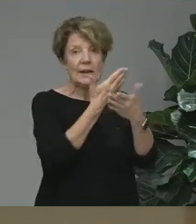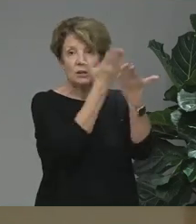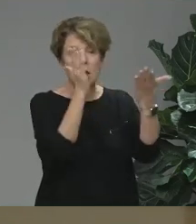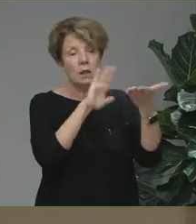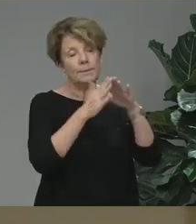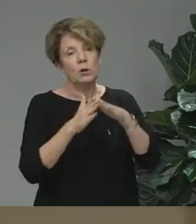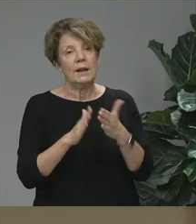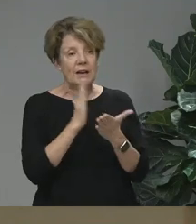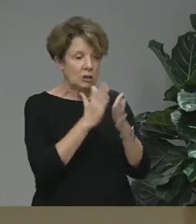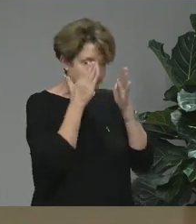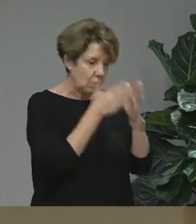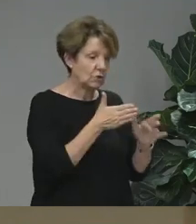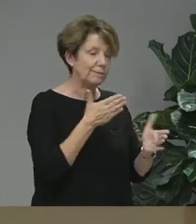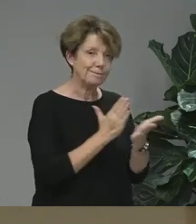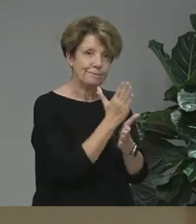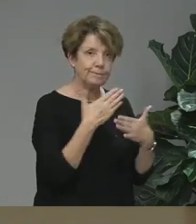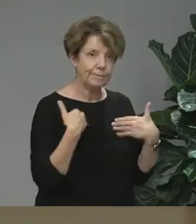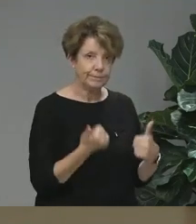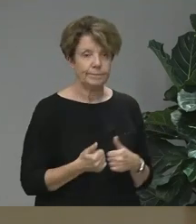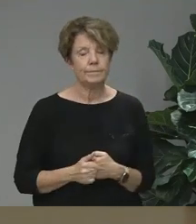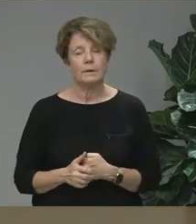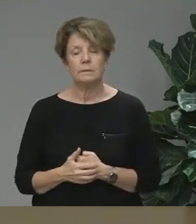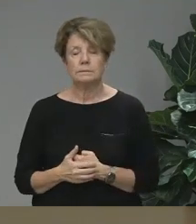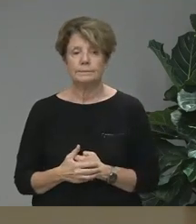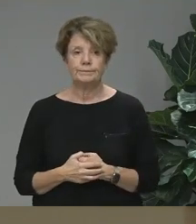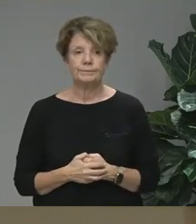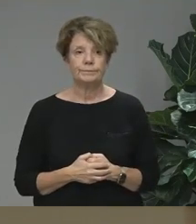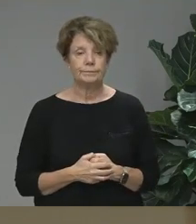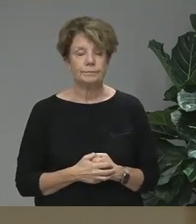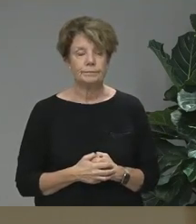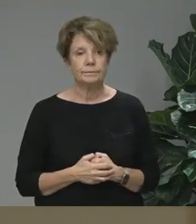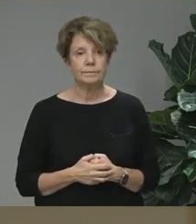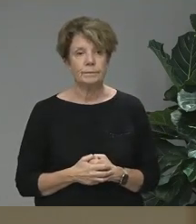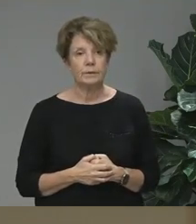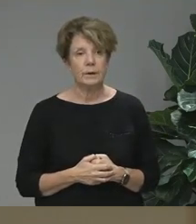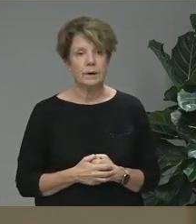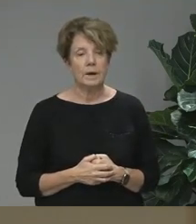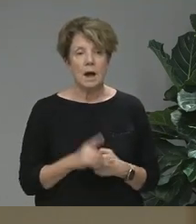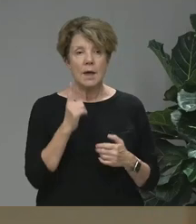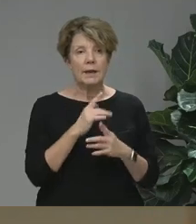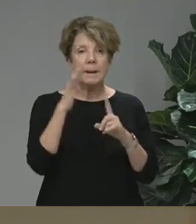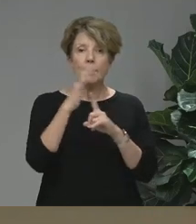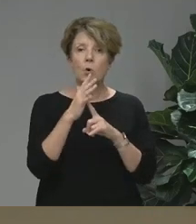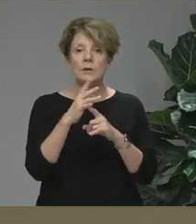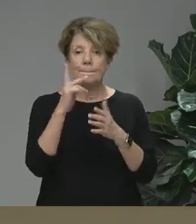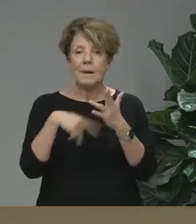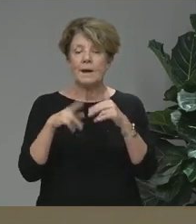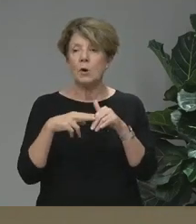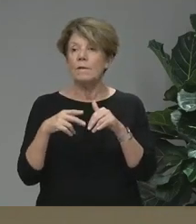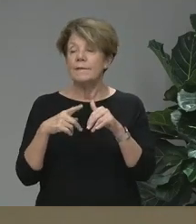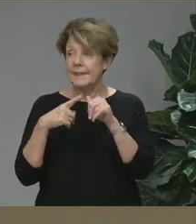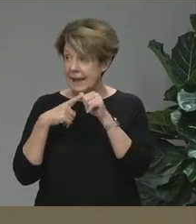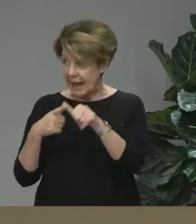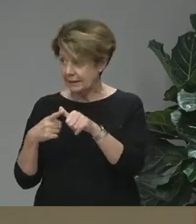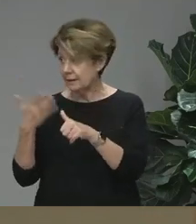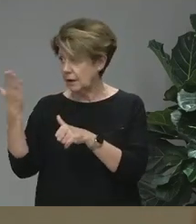have mainly focused on. And I think a significant part of the answer to John's concern and